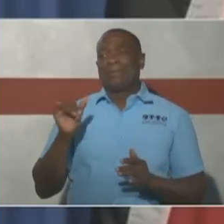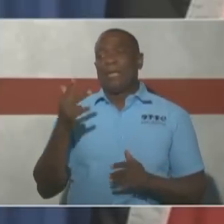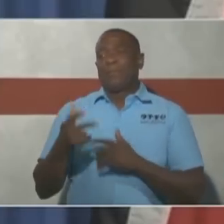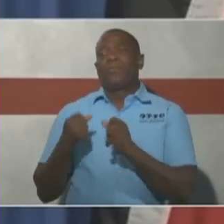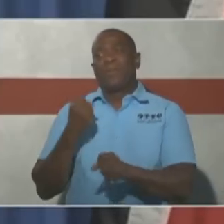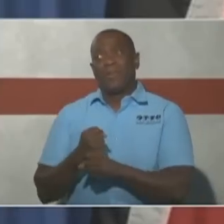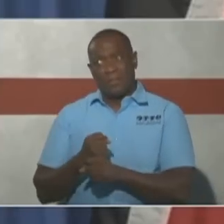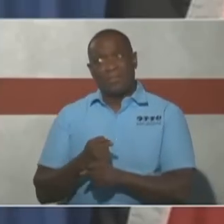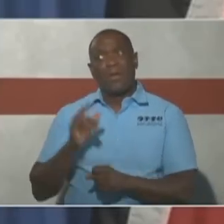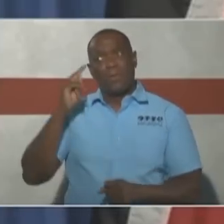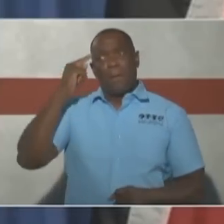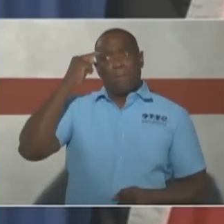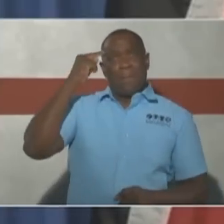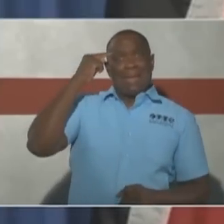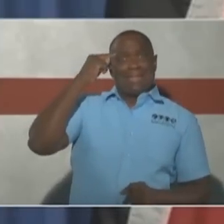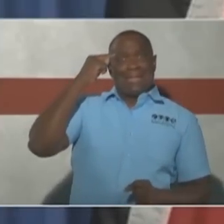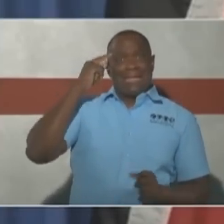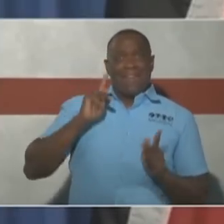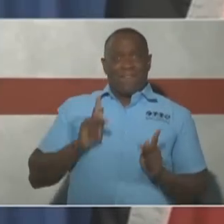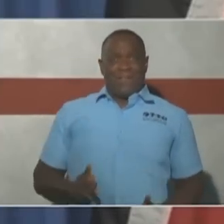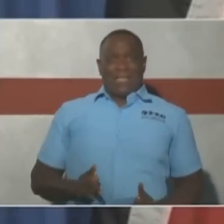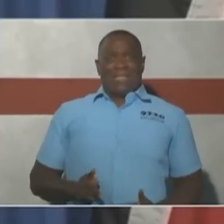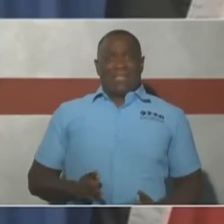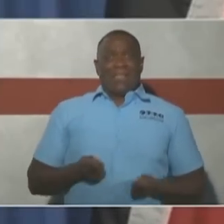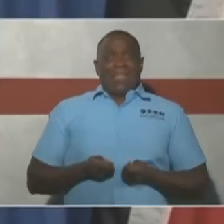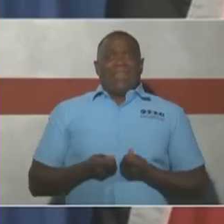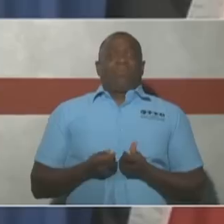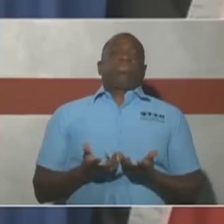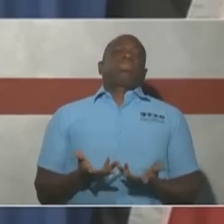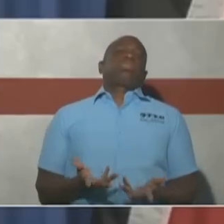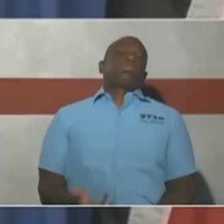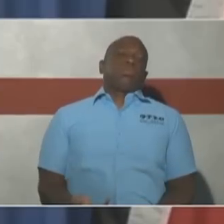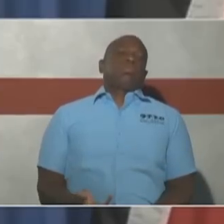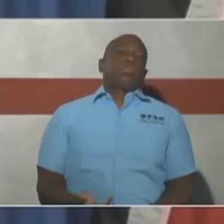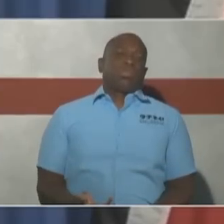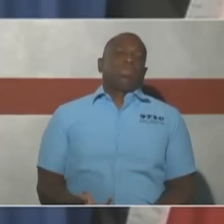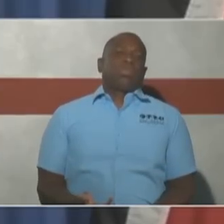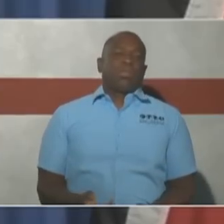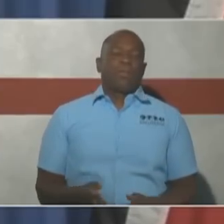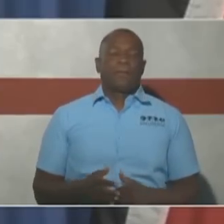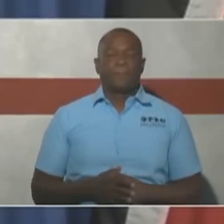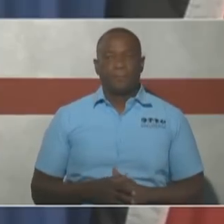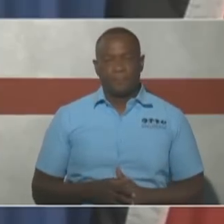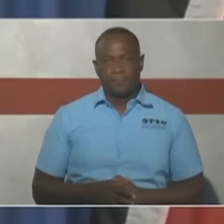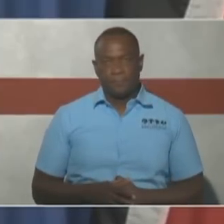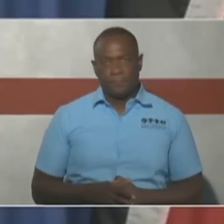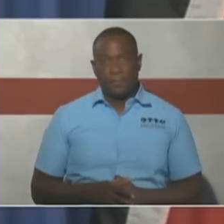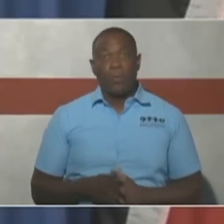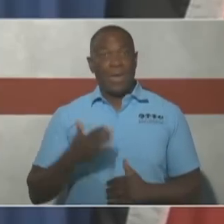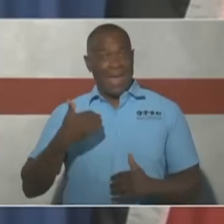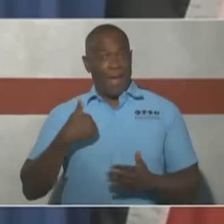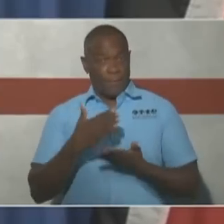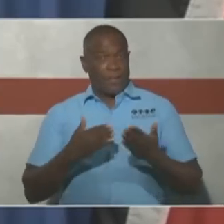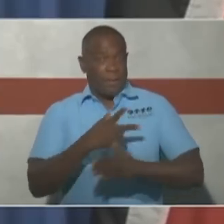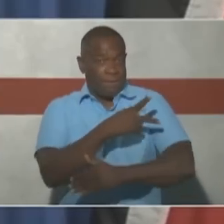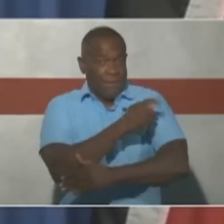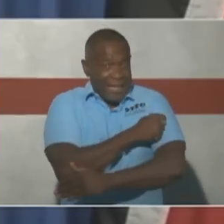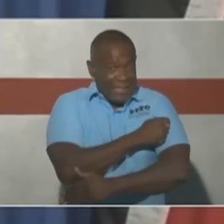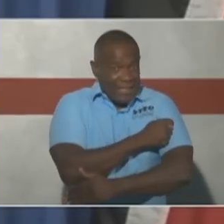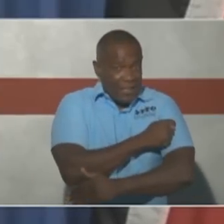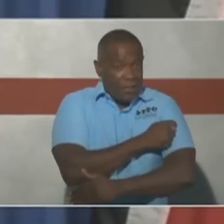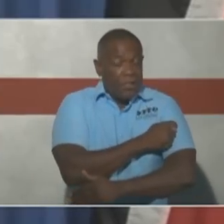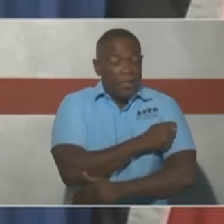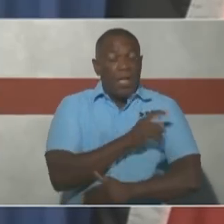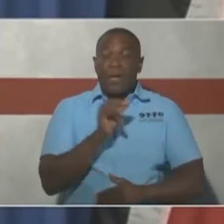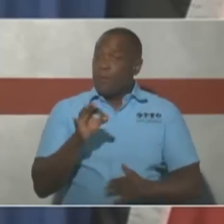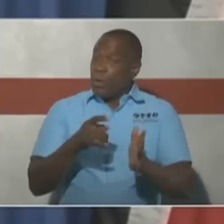of yourself, your associates, and the wider national public. The state protection is